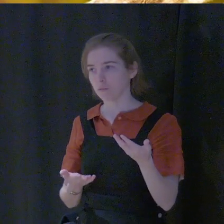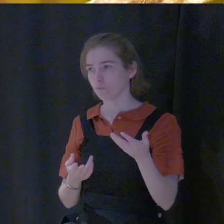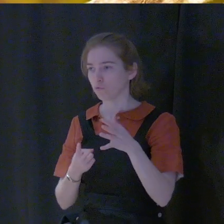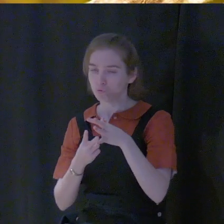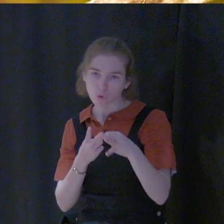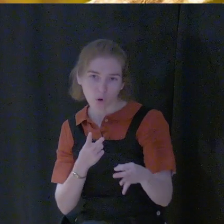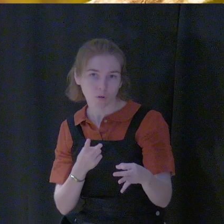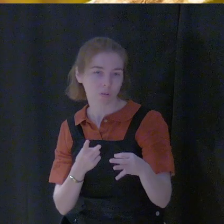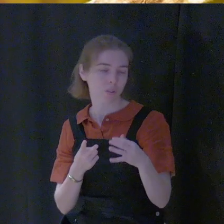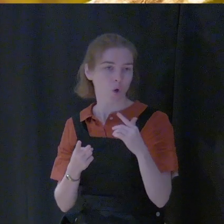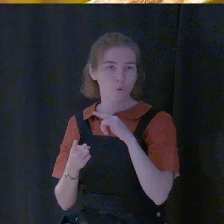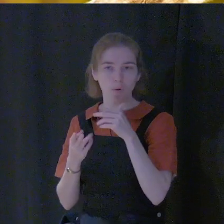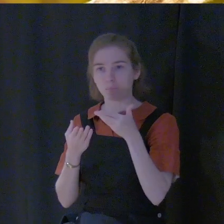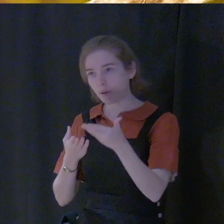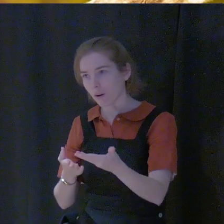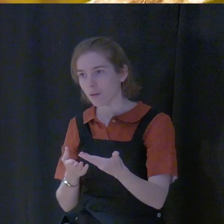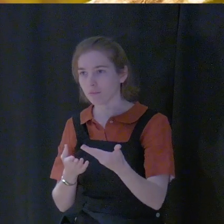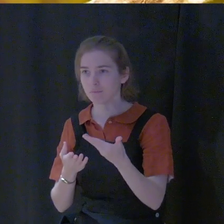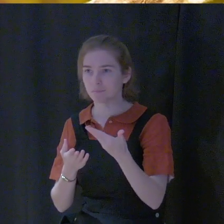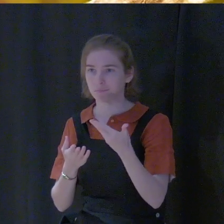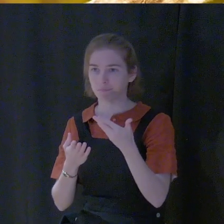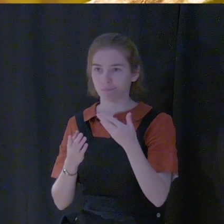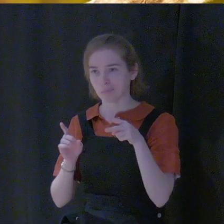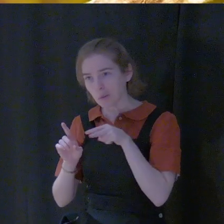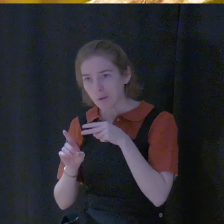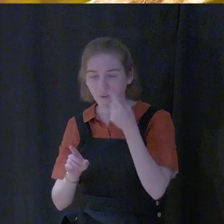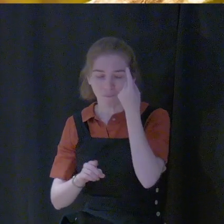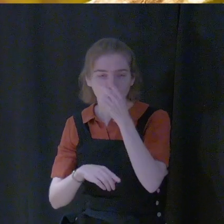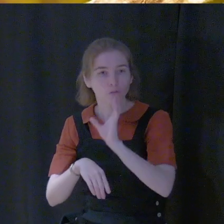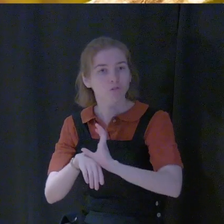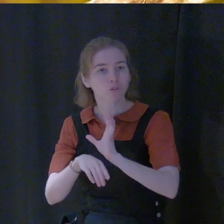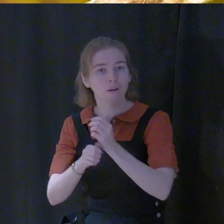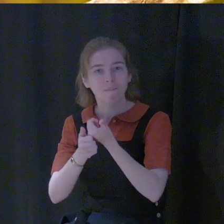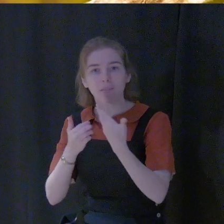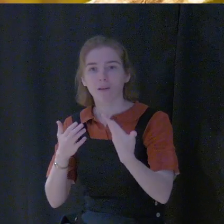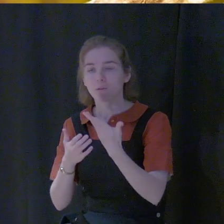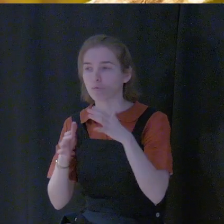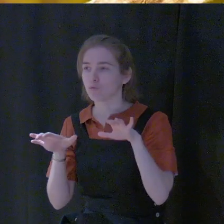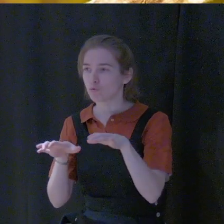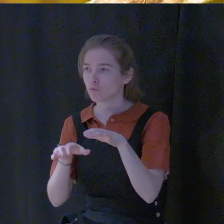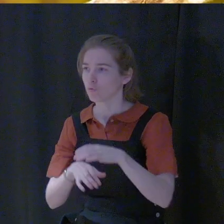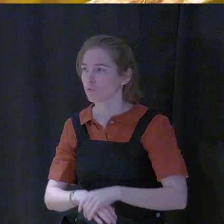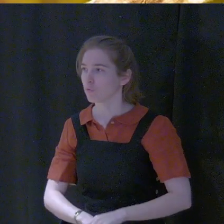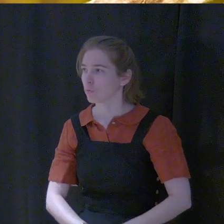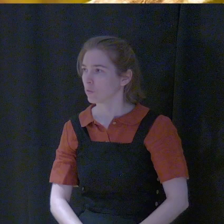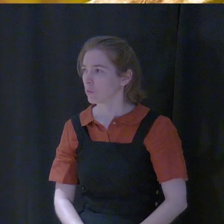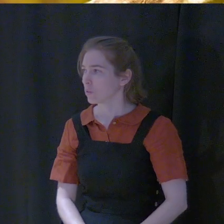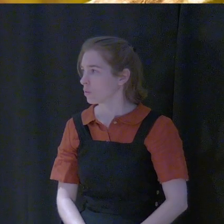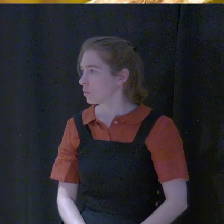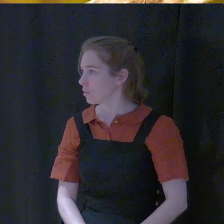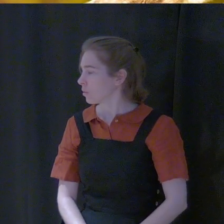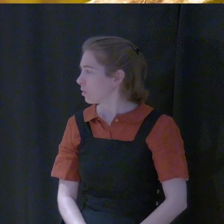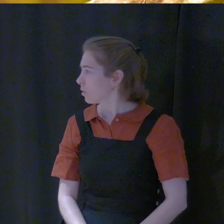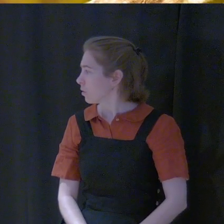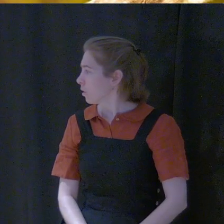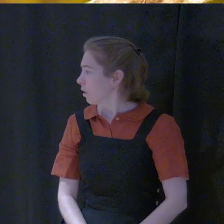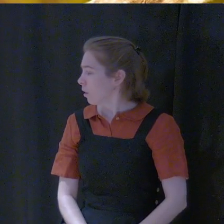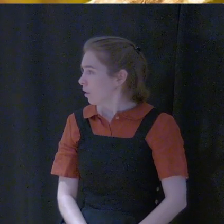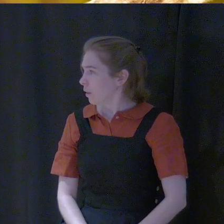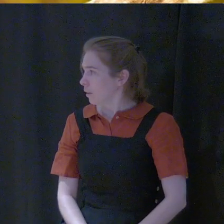choices. We provide relevance to our church in all that we do, in all that we say.